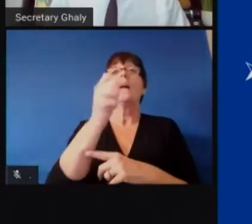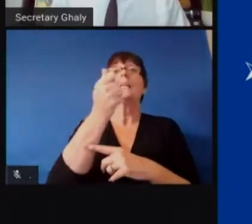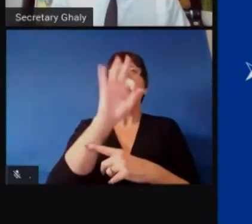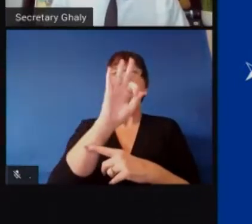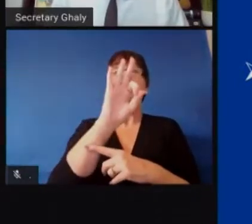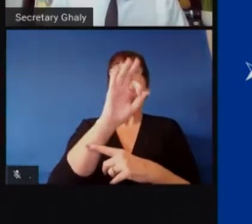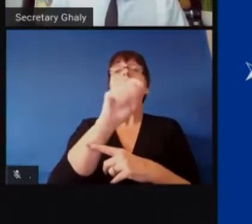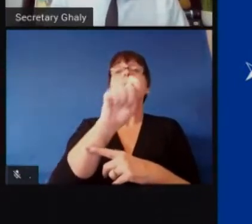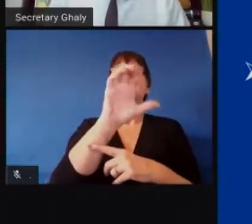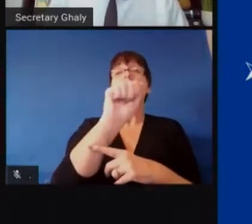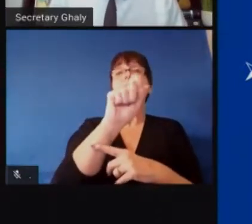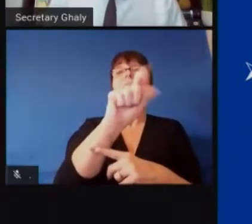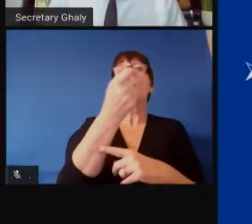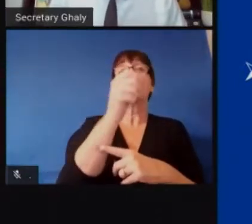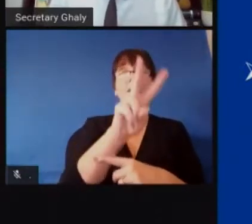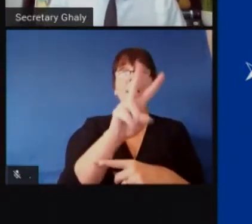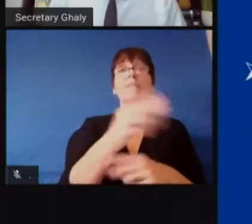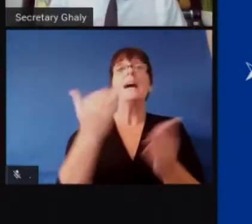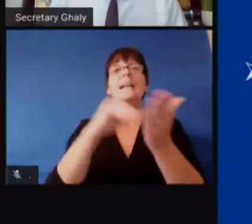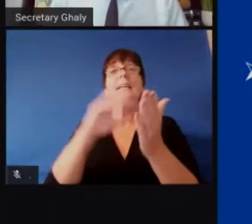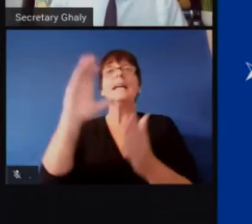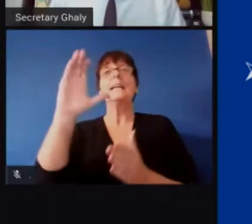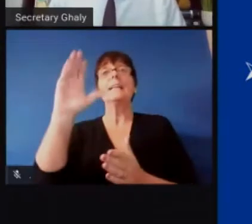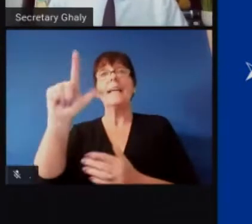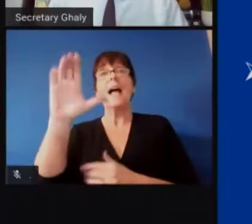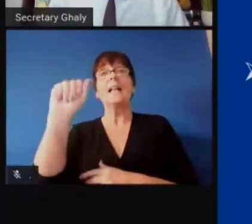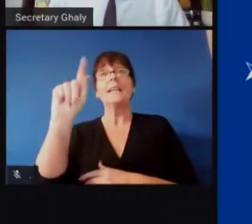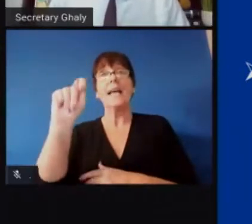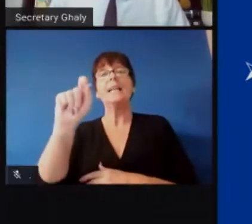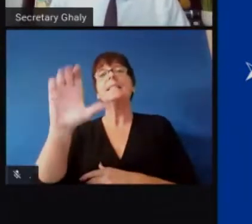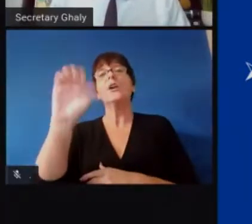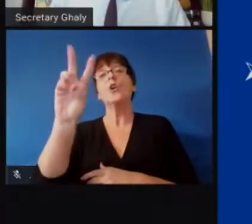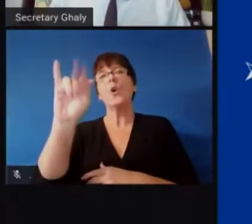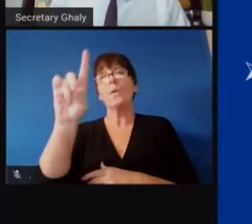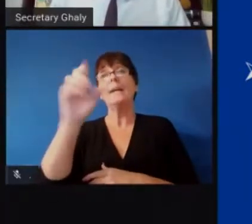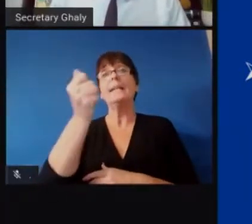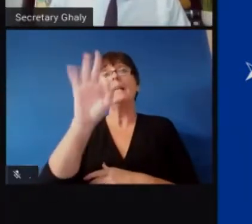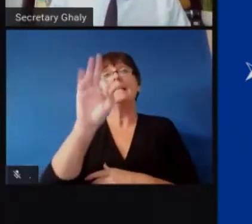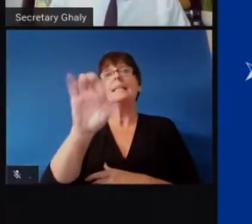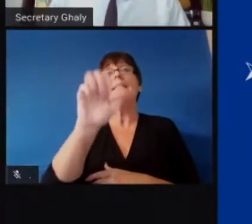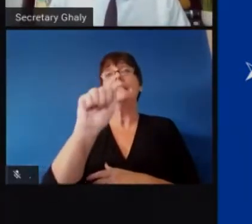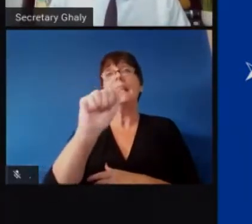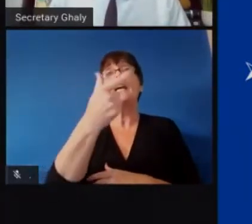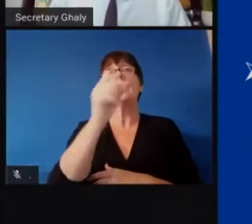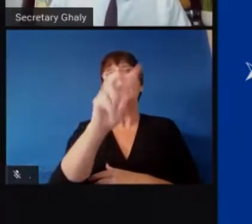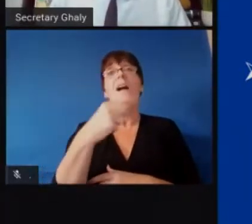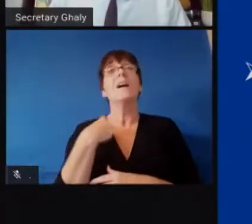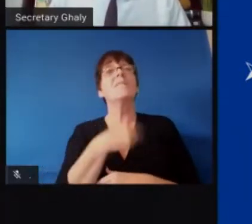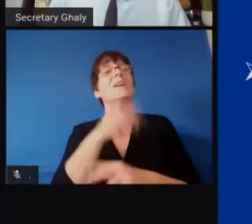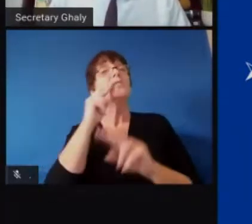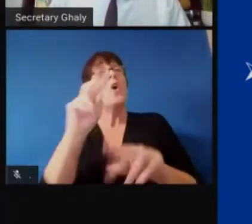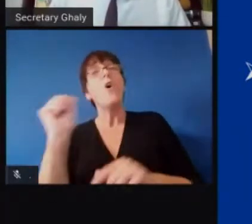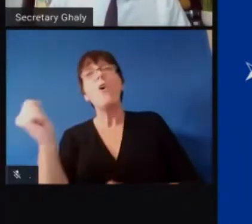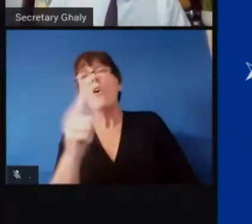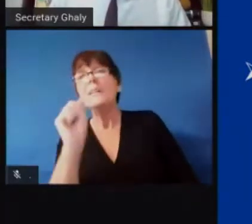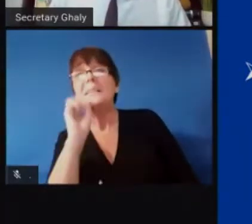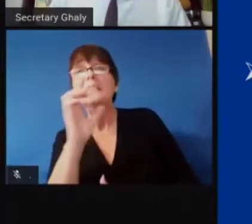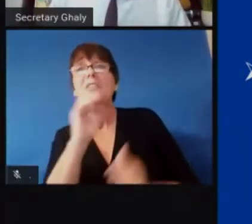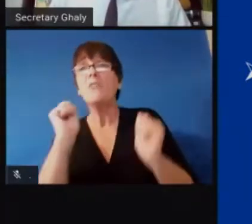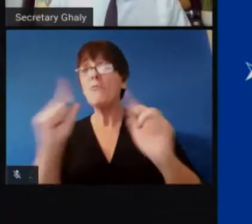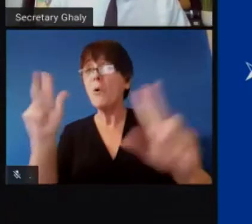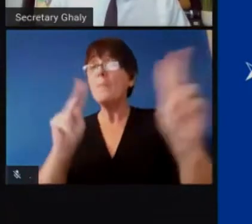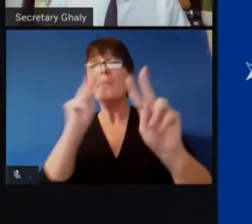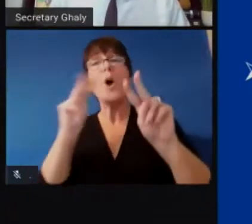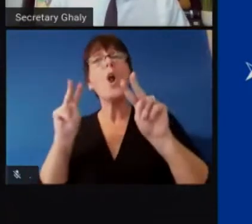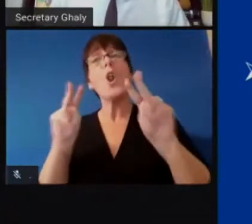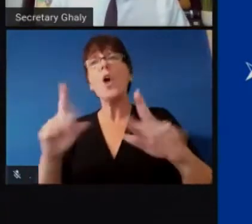calcat.covid19.ca.gov. I invite you, citizen scientists, all concerned citizens, to take a look, see not only what's happening statewide, but